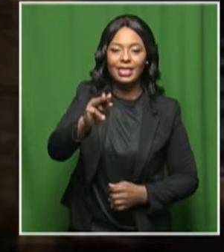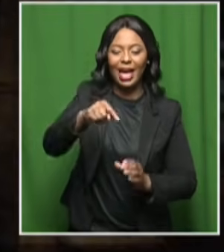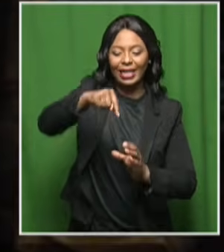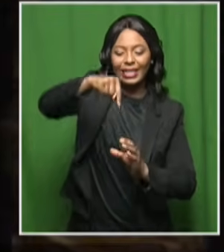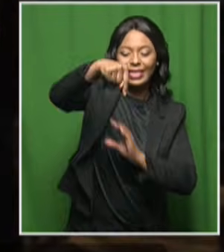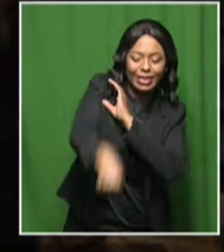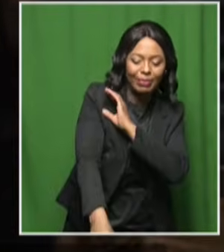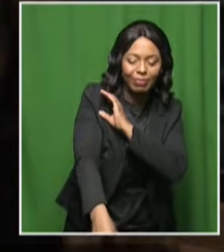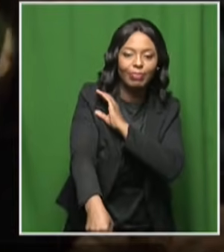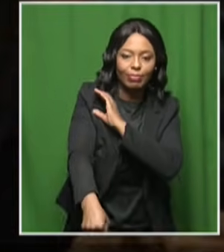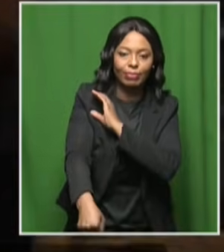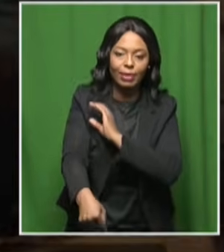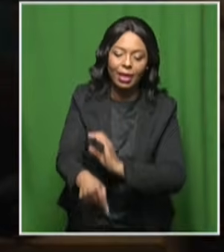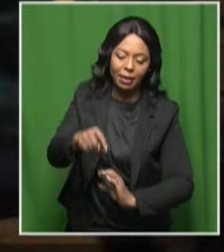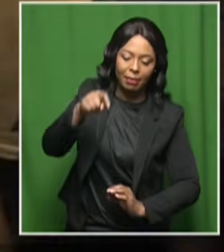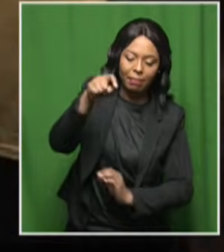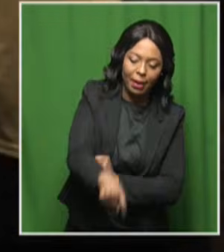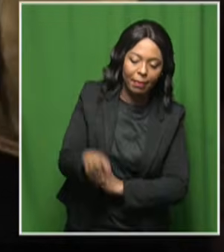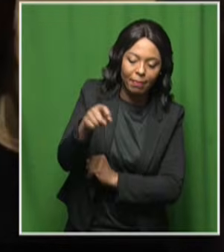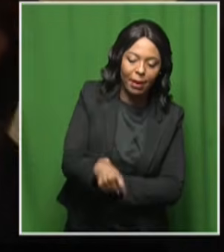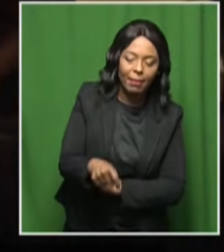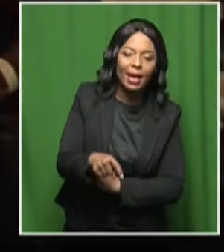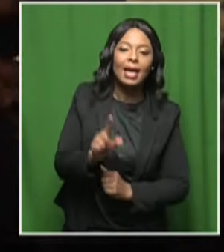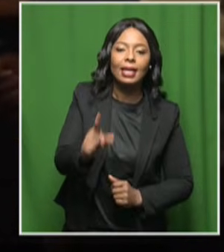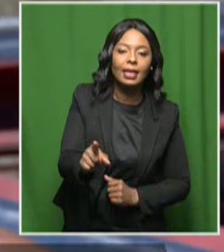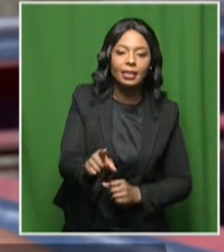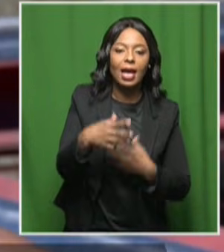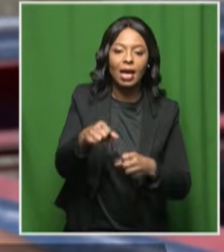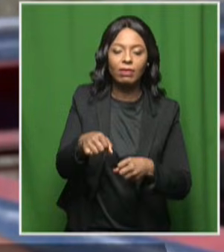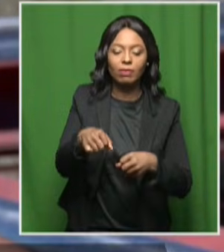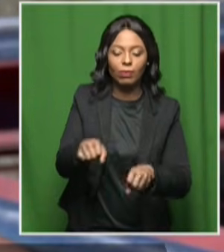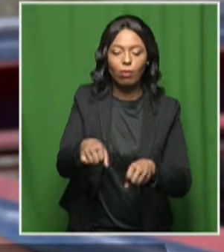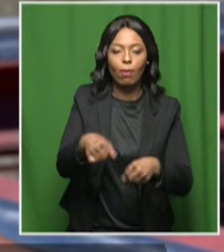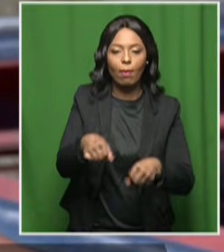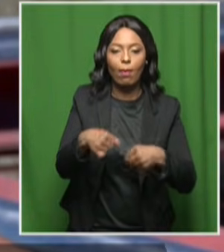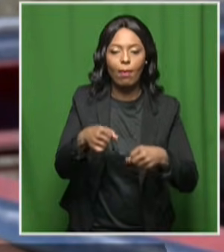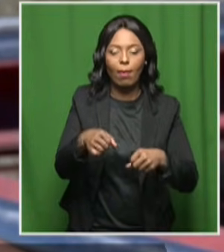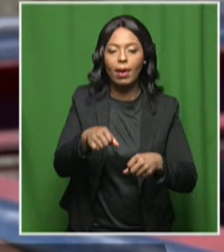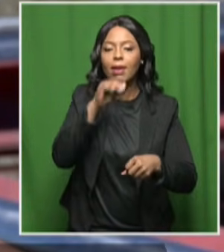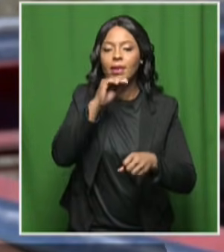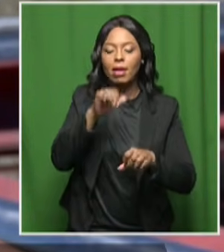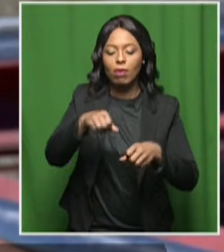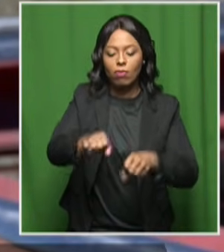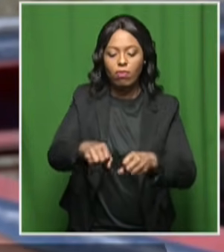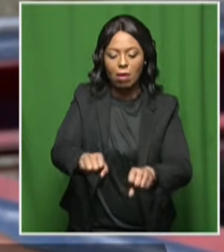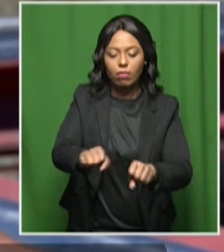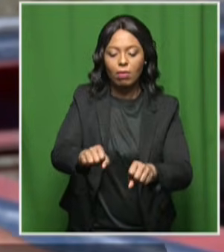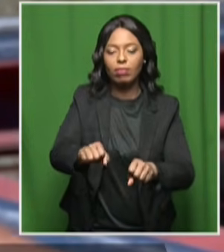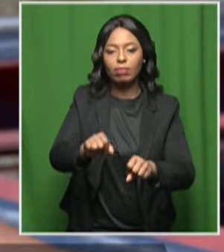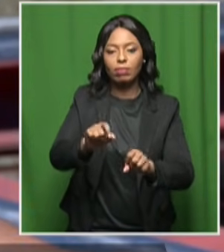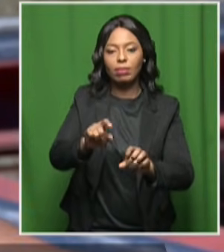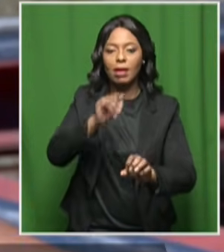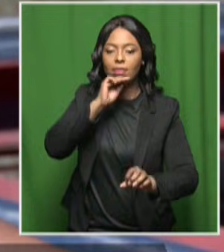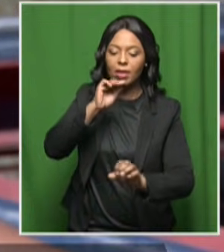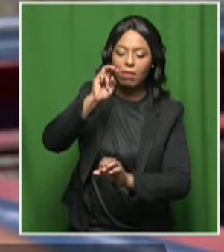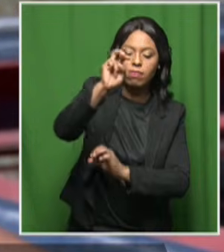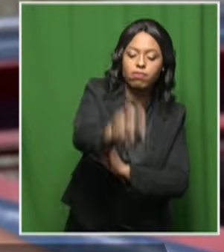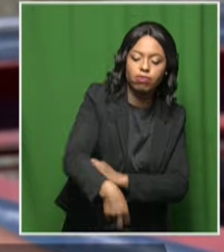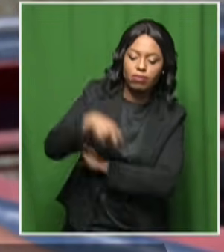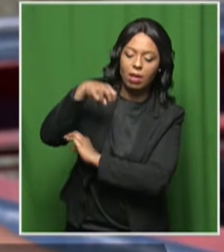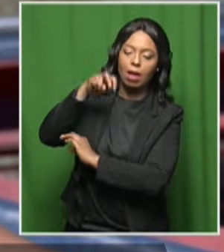diamonds. So later they introduced the machine called the headgear. The headgear dug deeper, 1,097 meters deep. Out